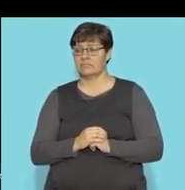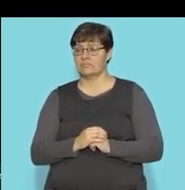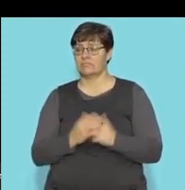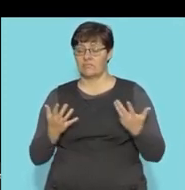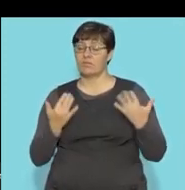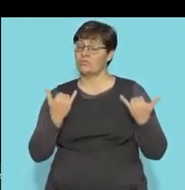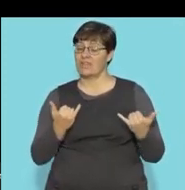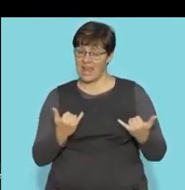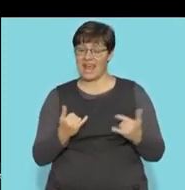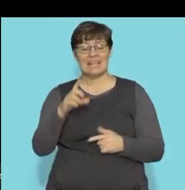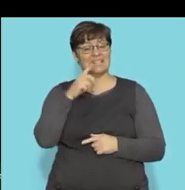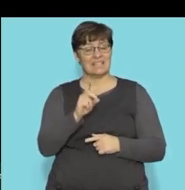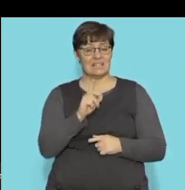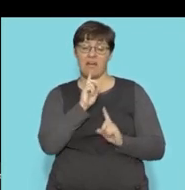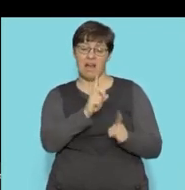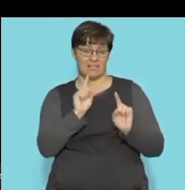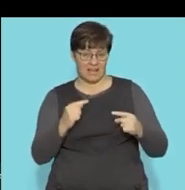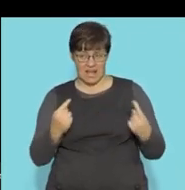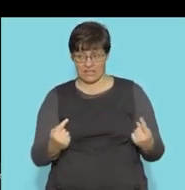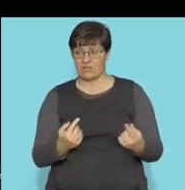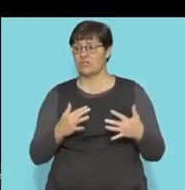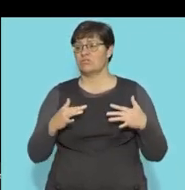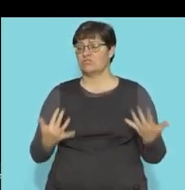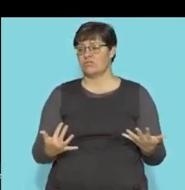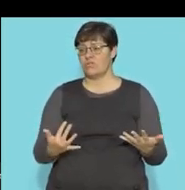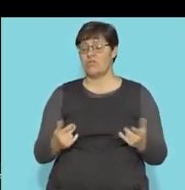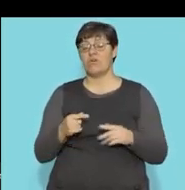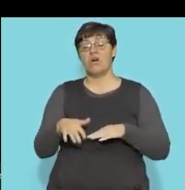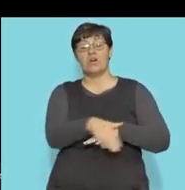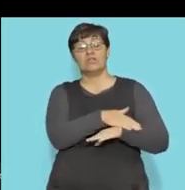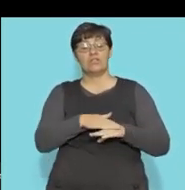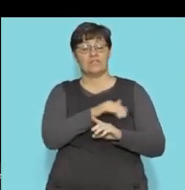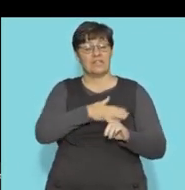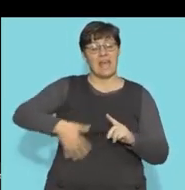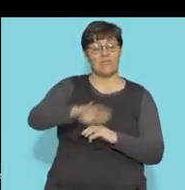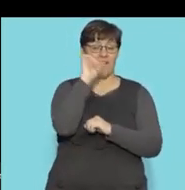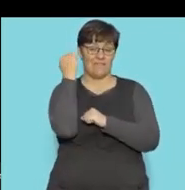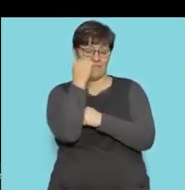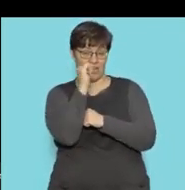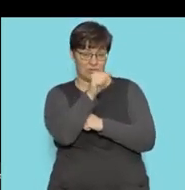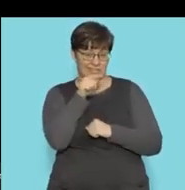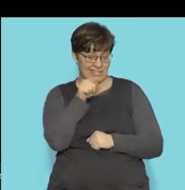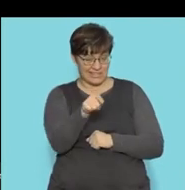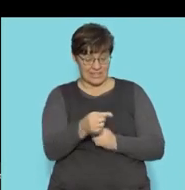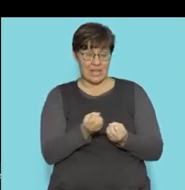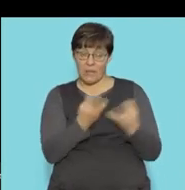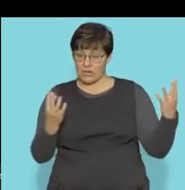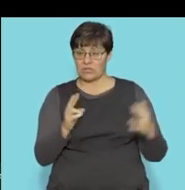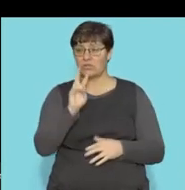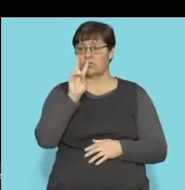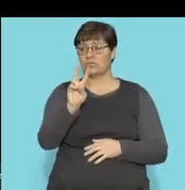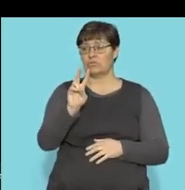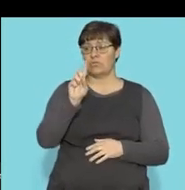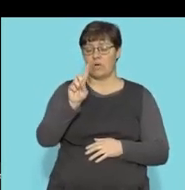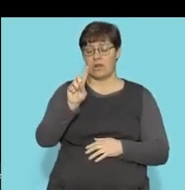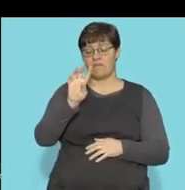And sorry guys, I'm not going to have time today to get to the next question. So the surface area of this particular